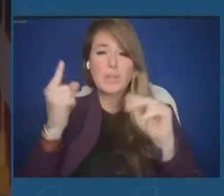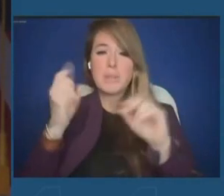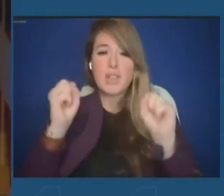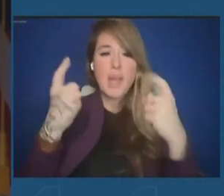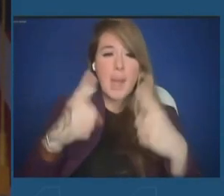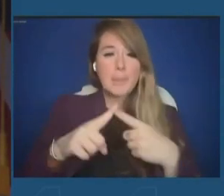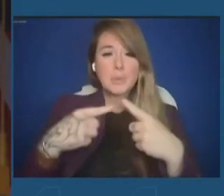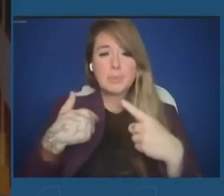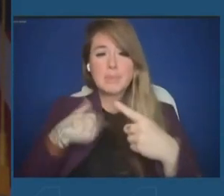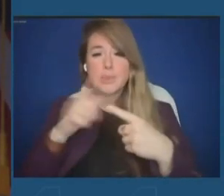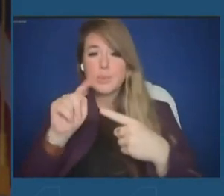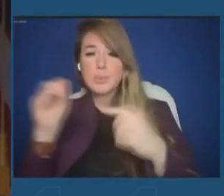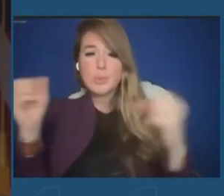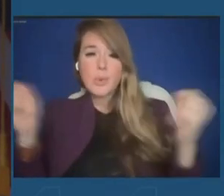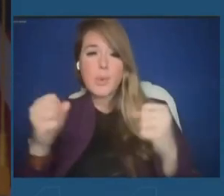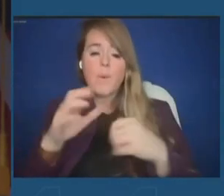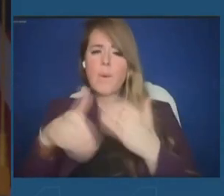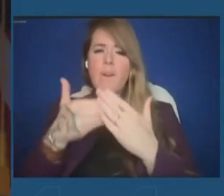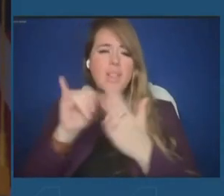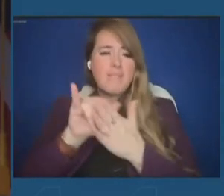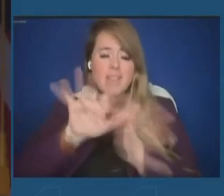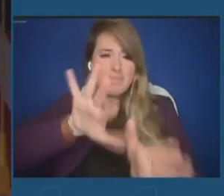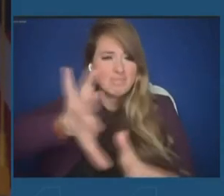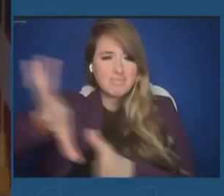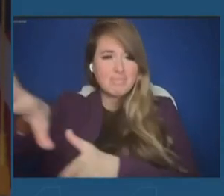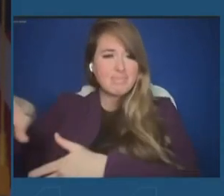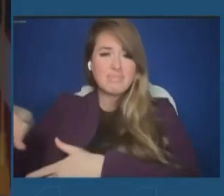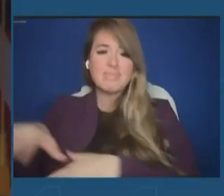was all pushed aside.